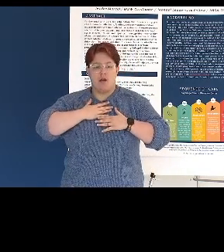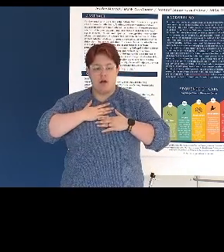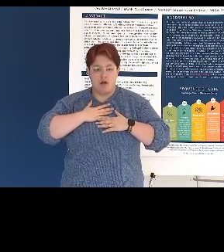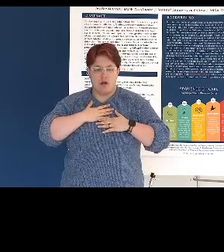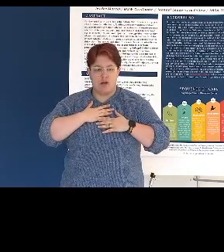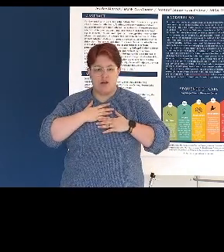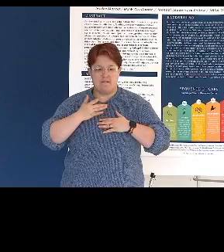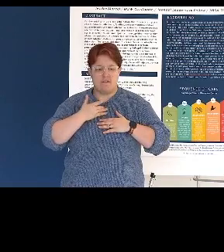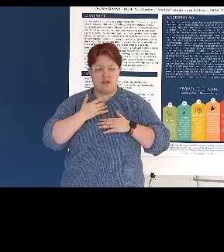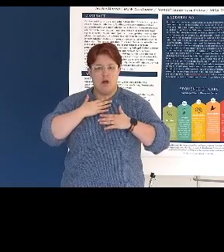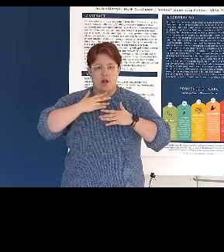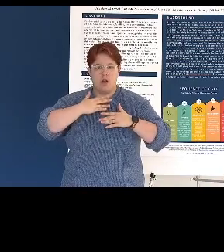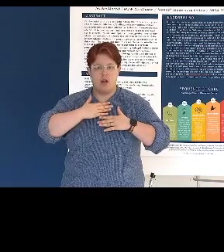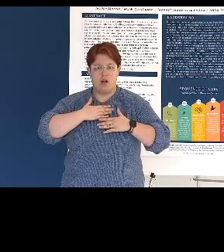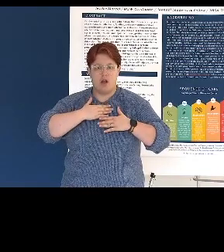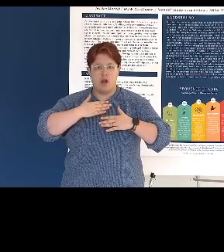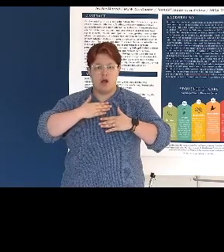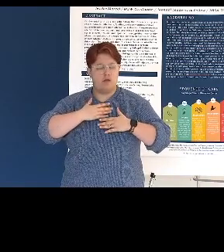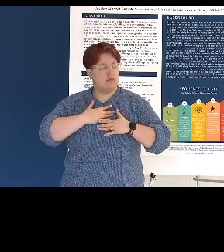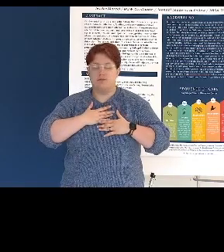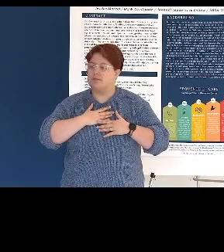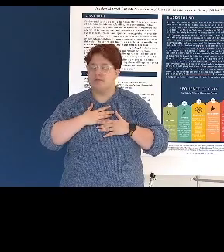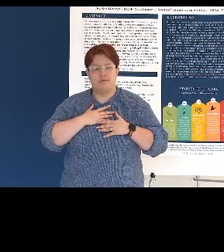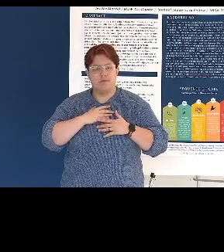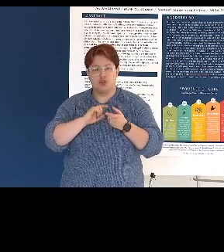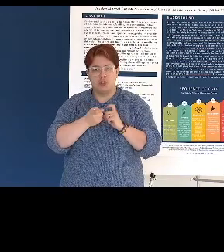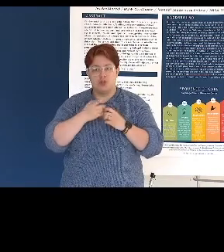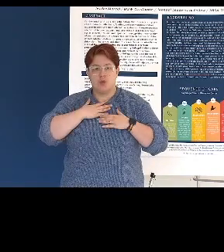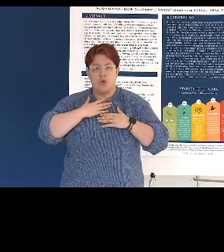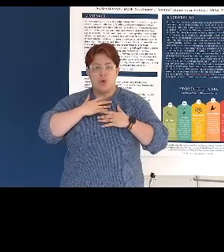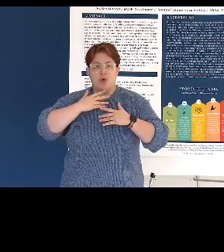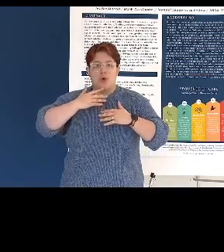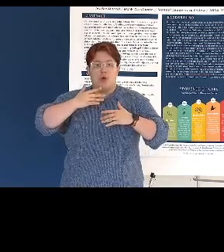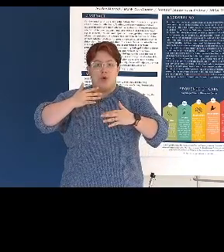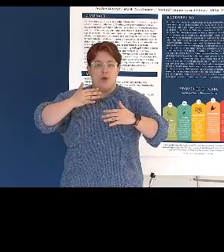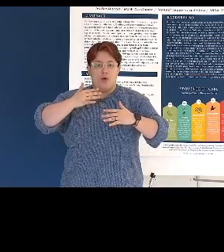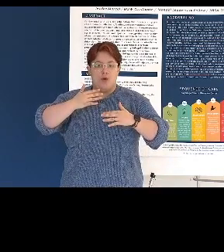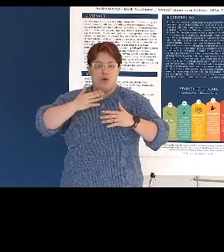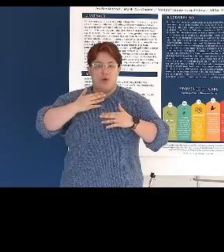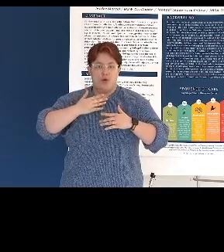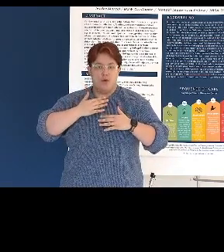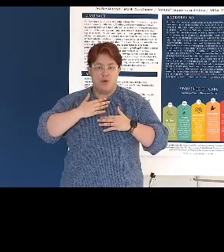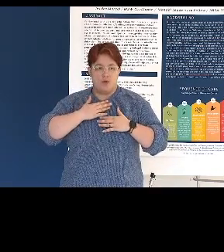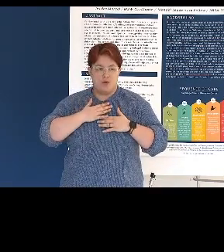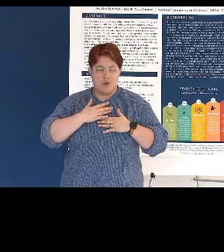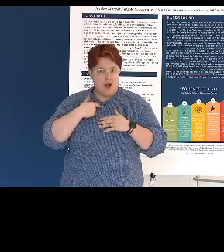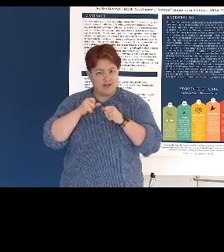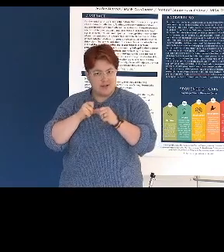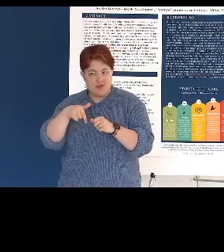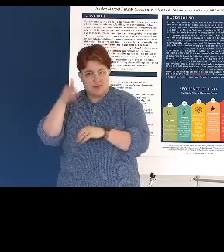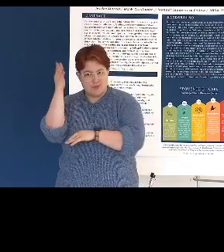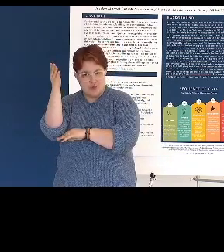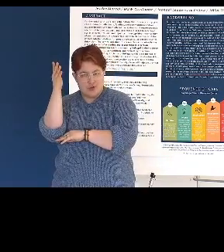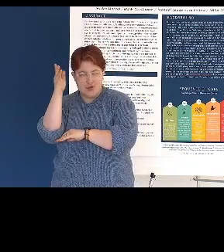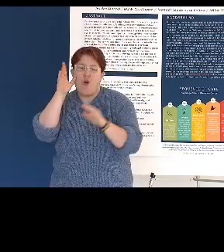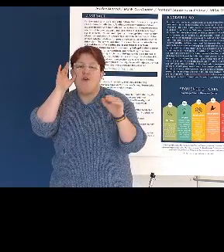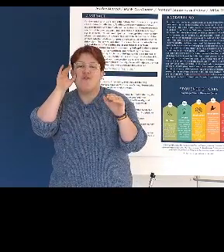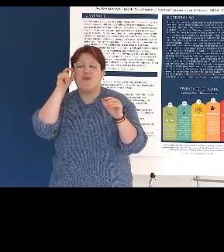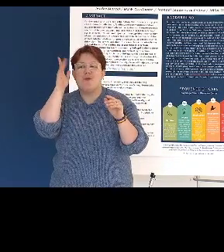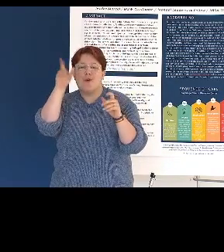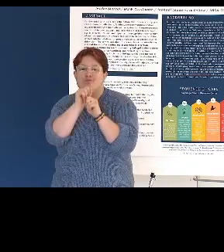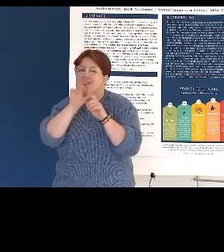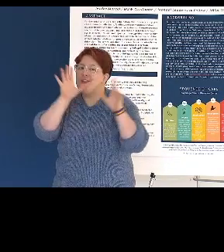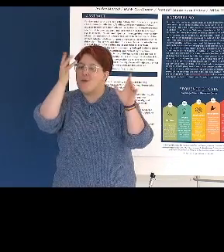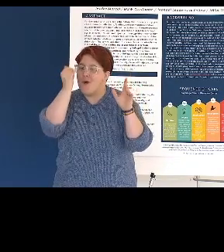being shallow, I encourage you to just maybe deepen it into the belly as I give you this presentation. And hopefully it will become clear why I